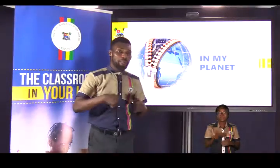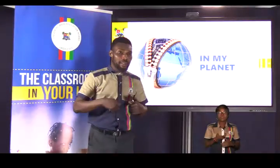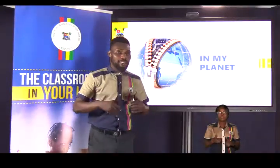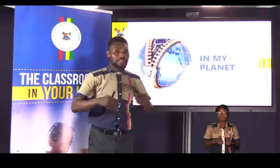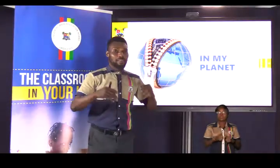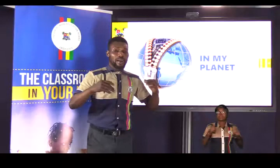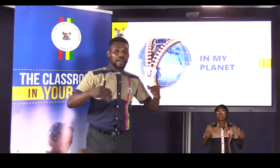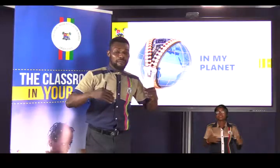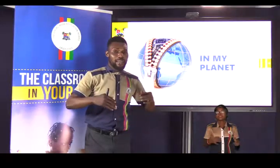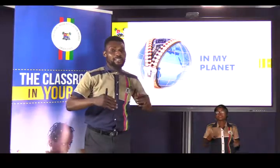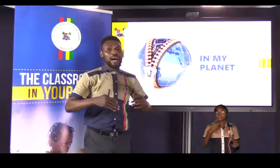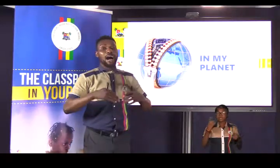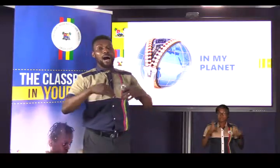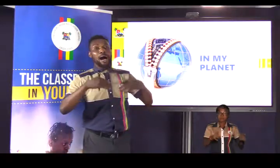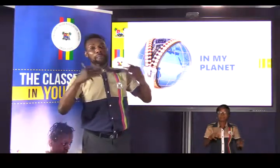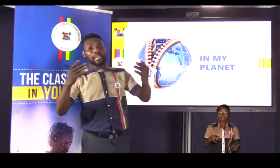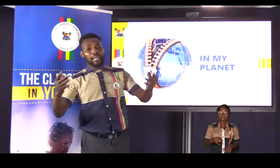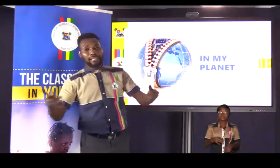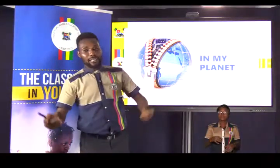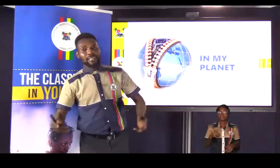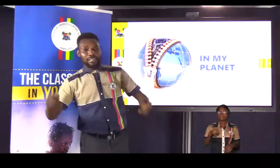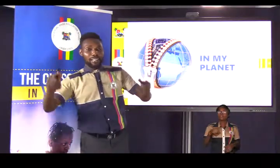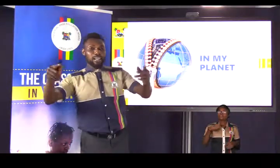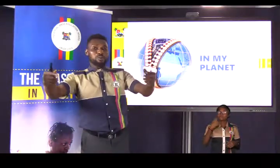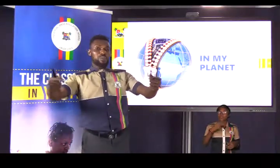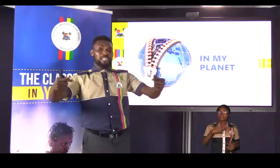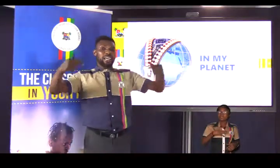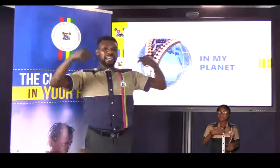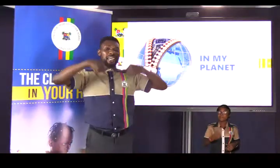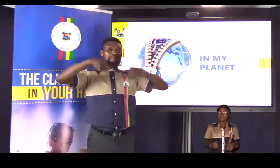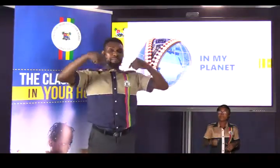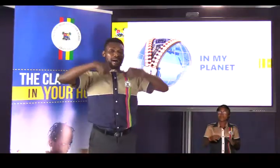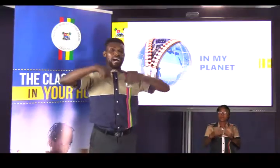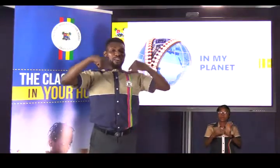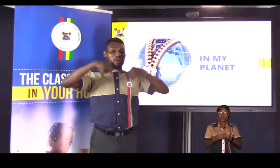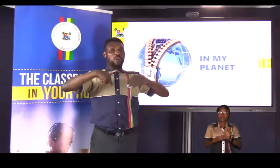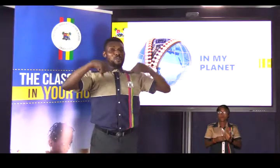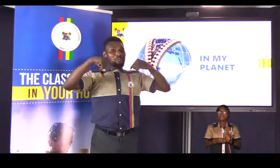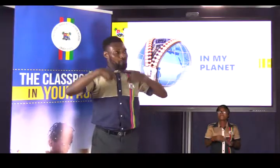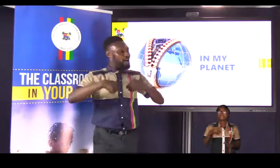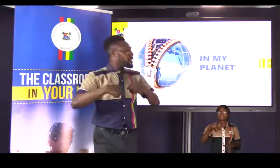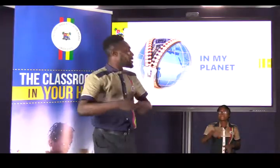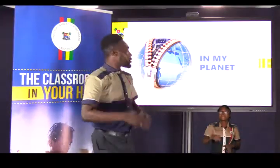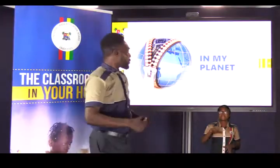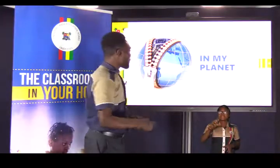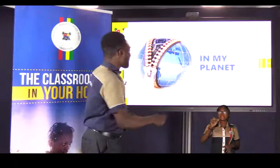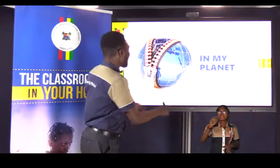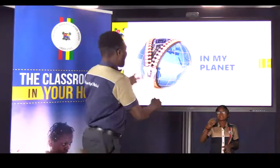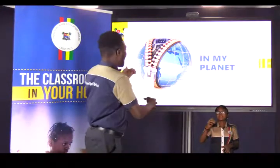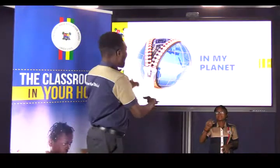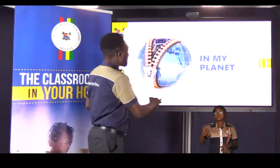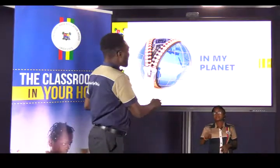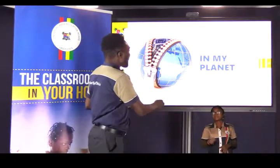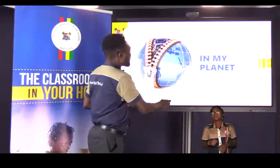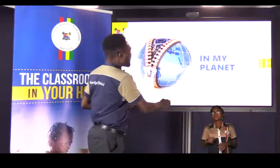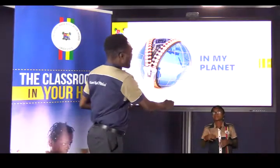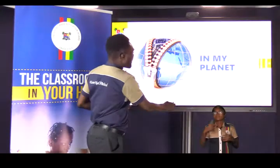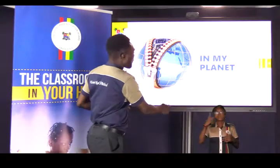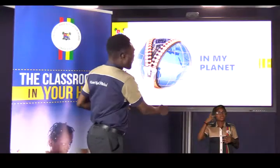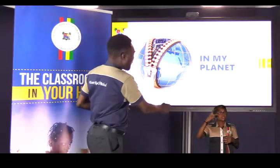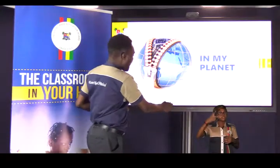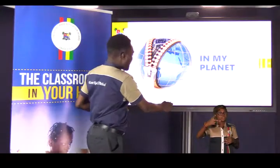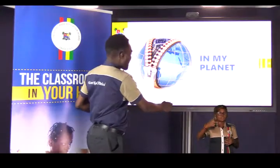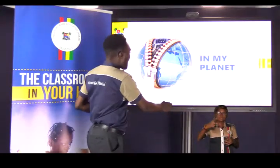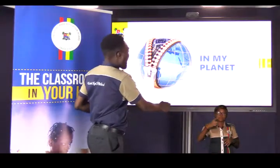are happening. Great things are happening. Then you will say, in my own planet. Good. Let's look at